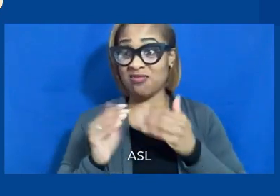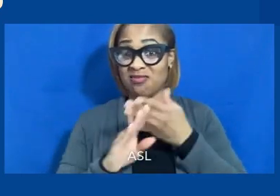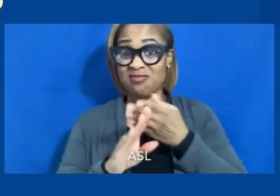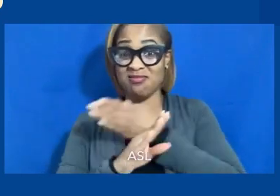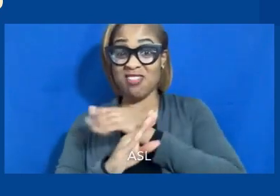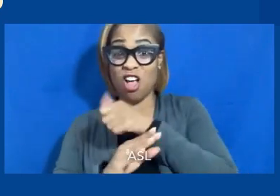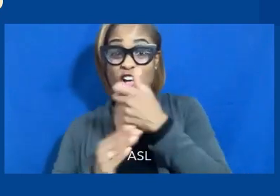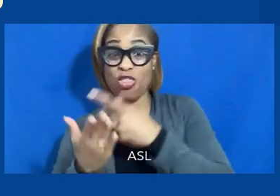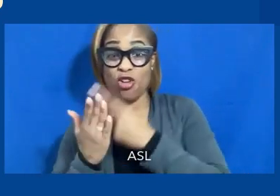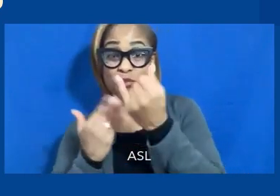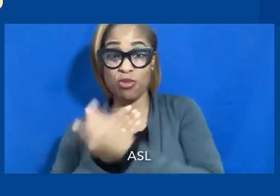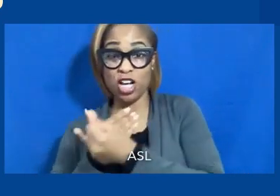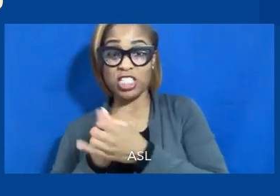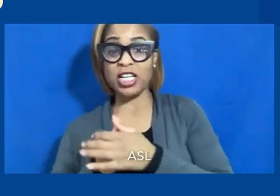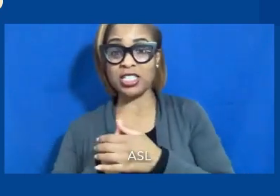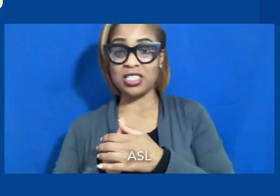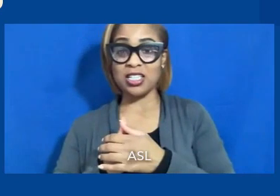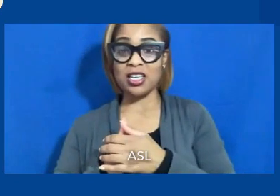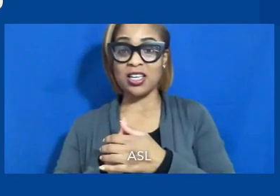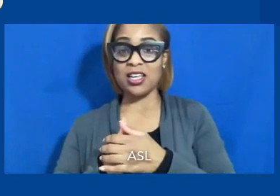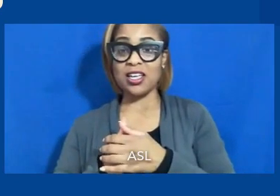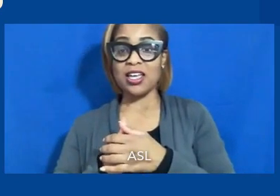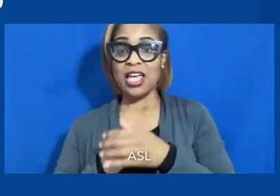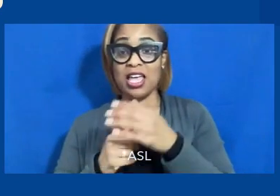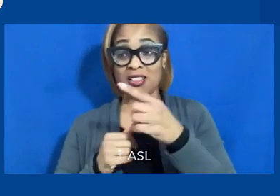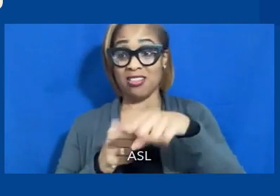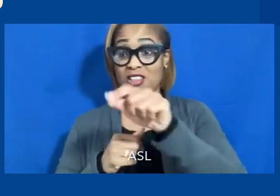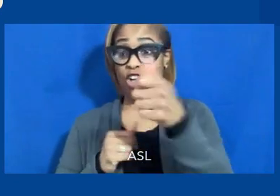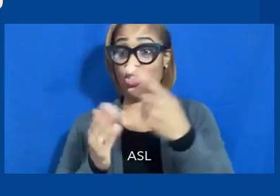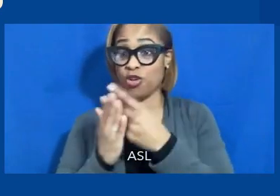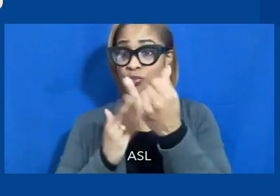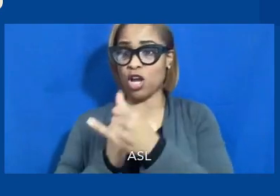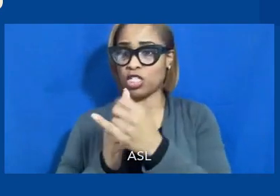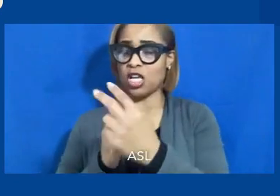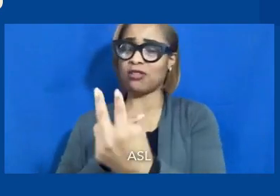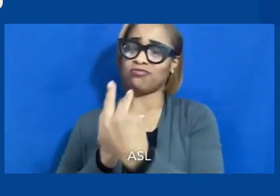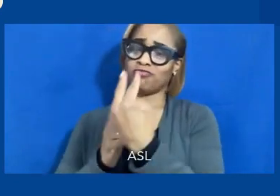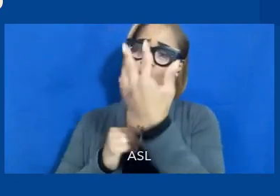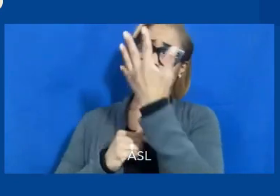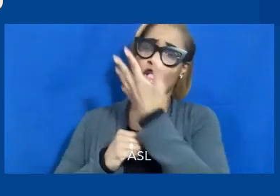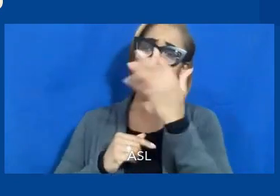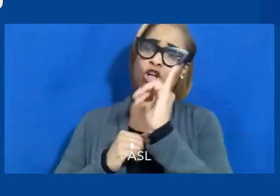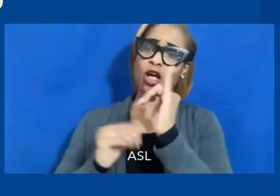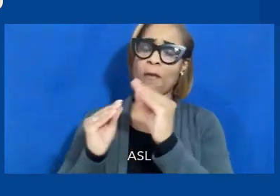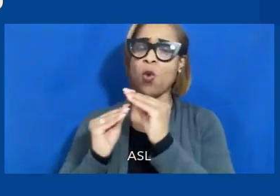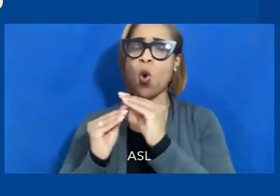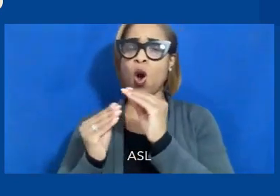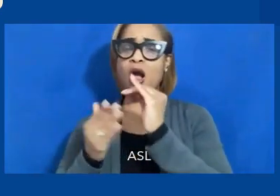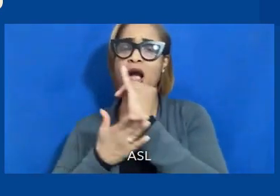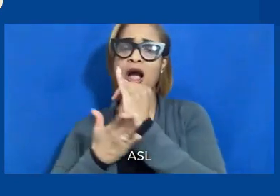the outside would look much more like an artistic cinematic experience. I